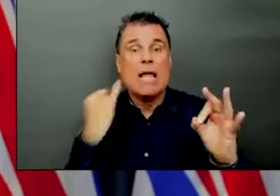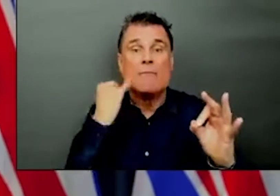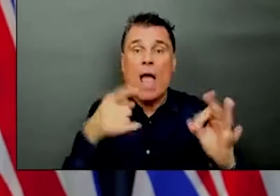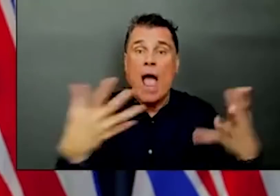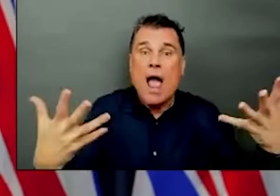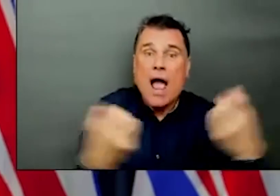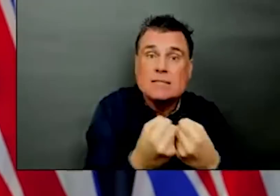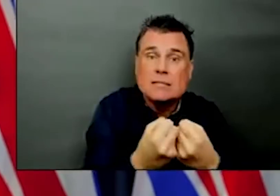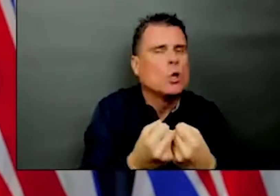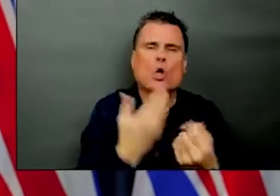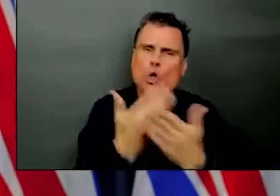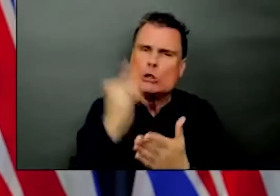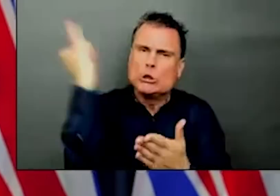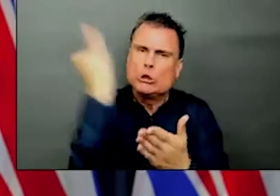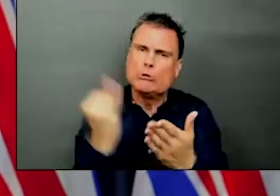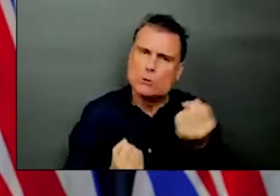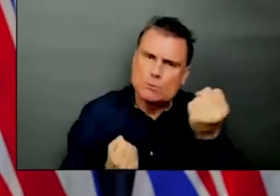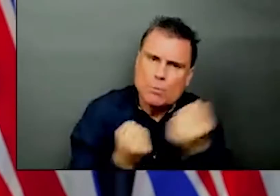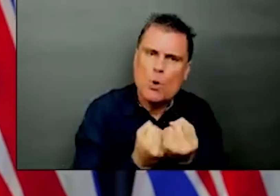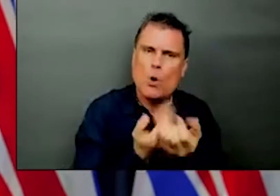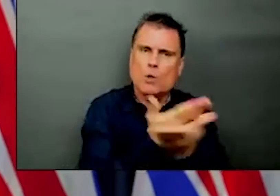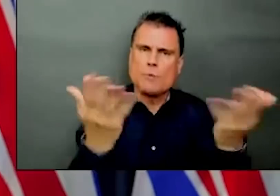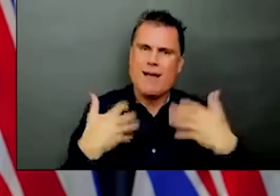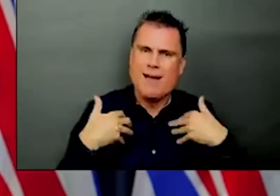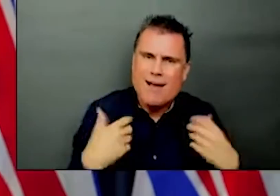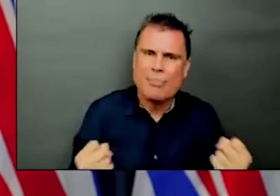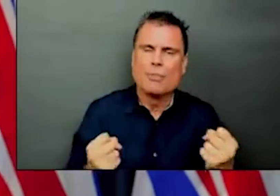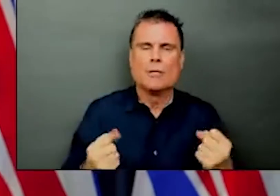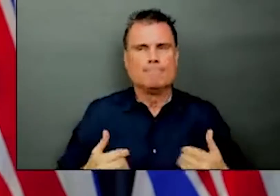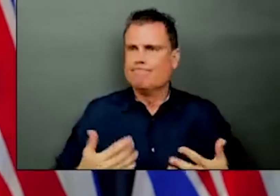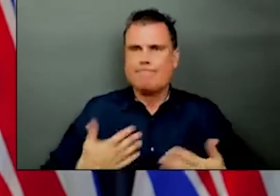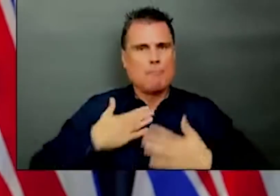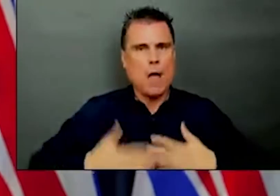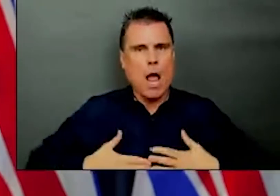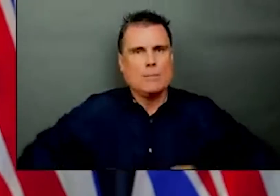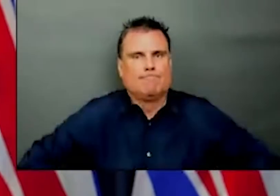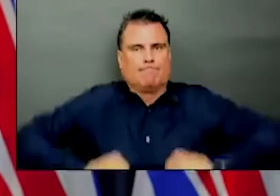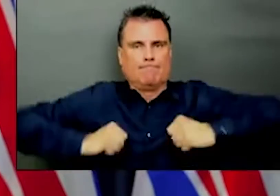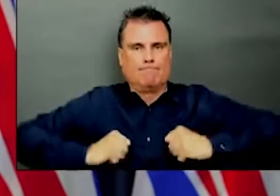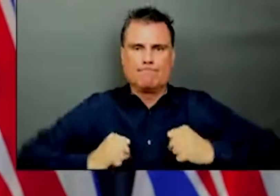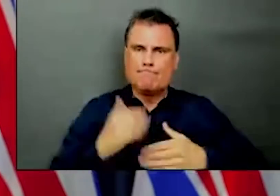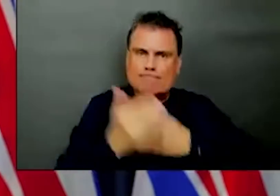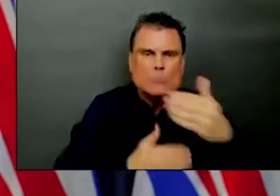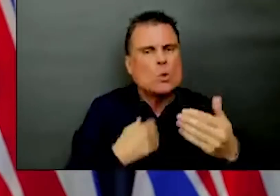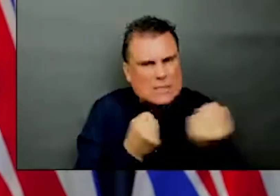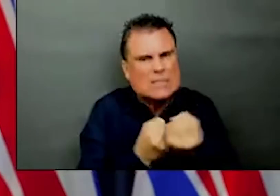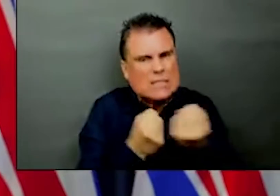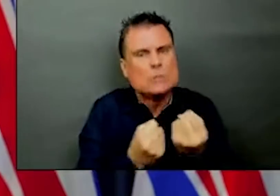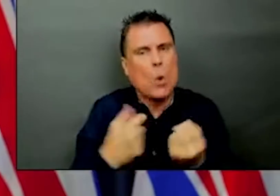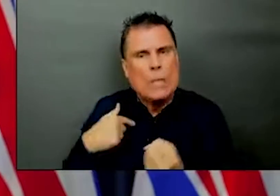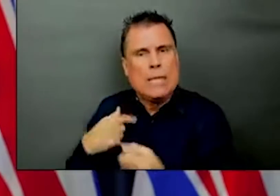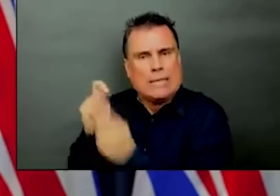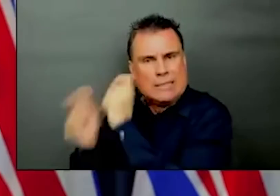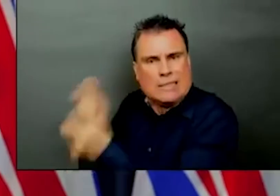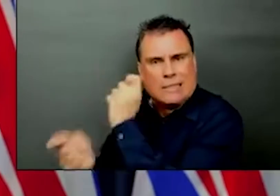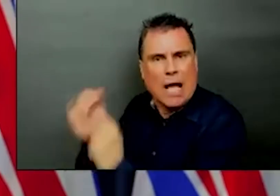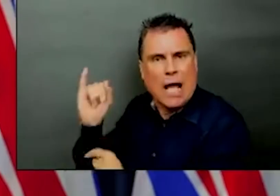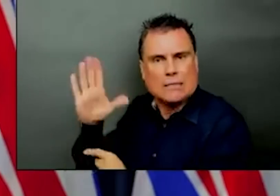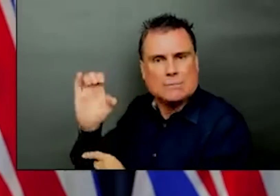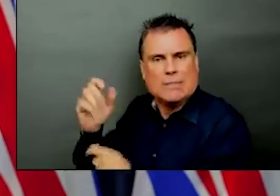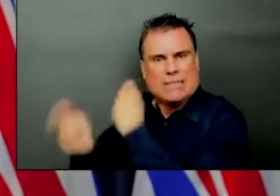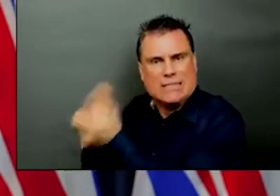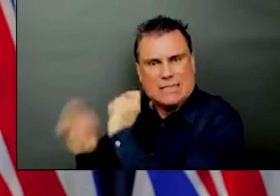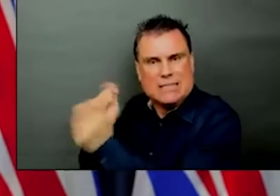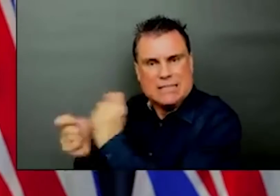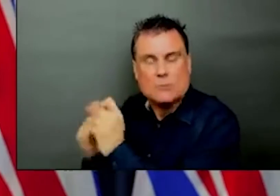it's been a 4-year process to get to this point, and we're very proud that British Columbians have stuck with us and have supported the changes we've made as